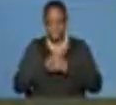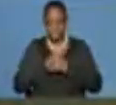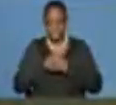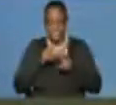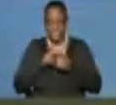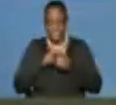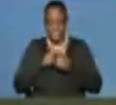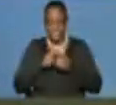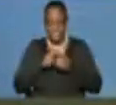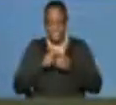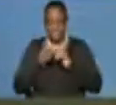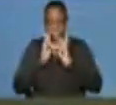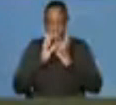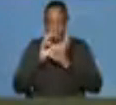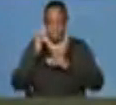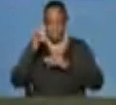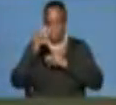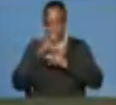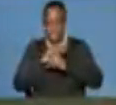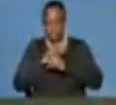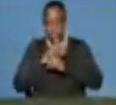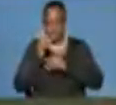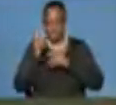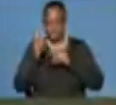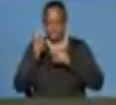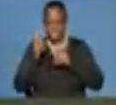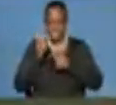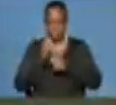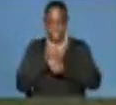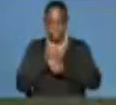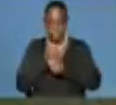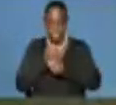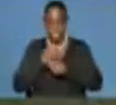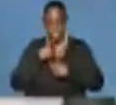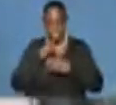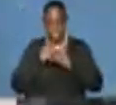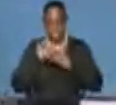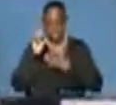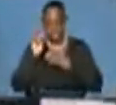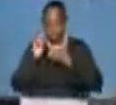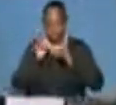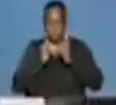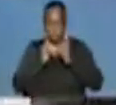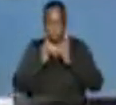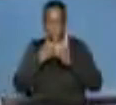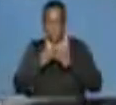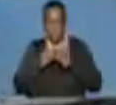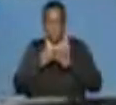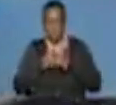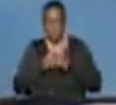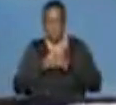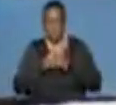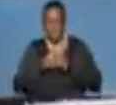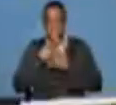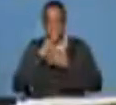press release handed down from the Ministry of Transport declaring its disapproval to an increase in bus fares. But just weeks later, it appears that